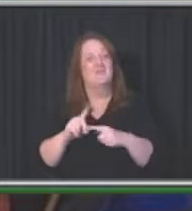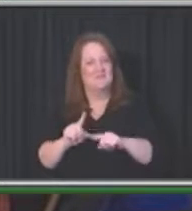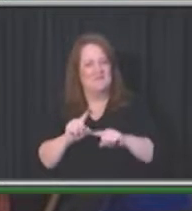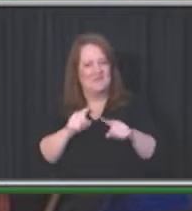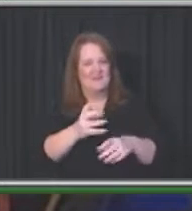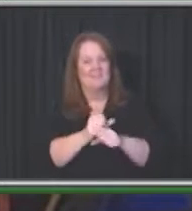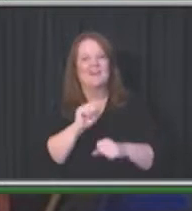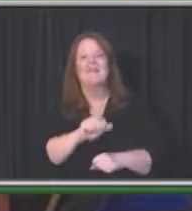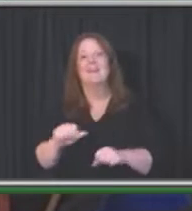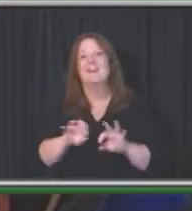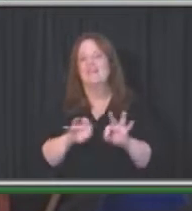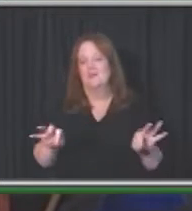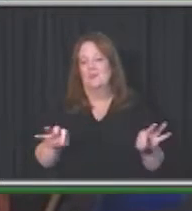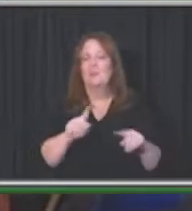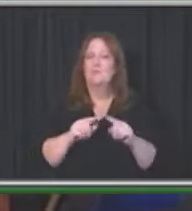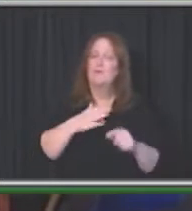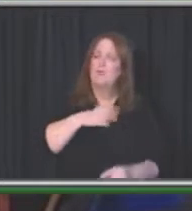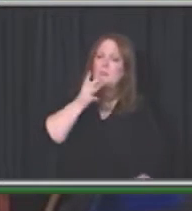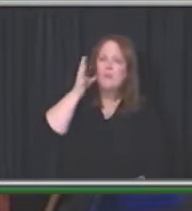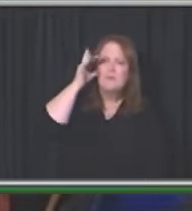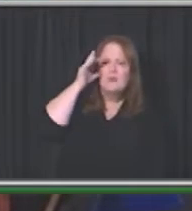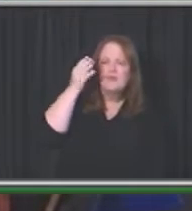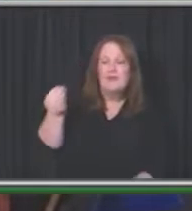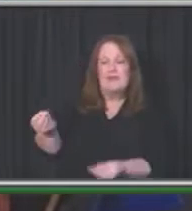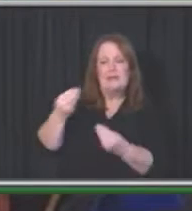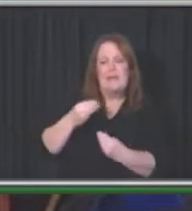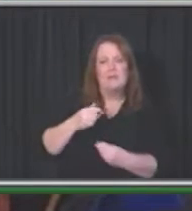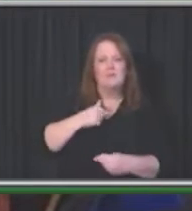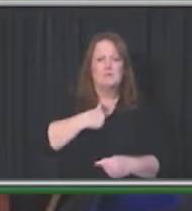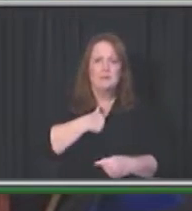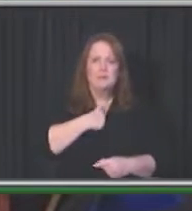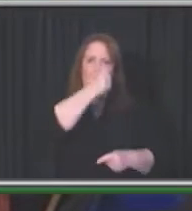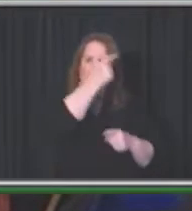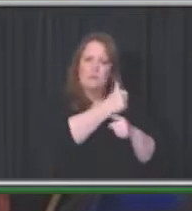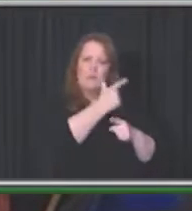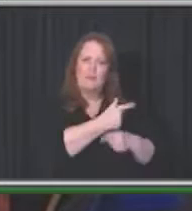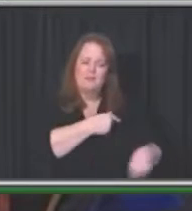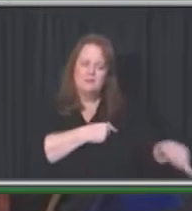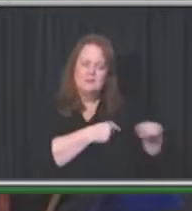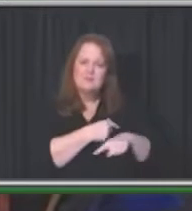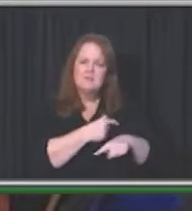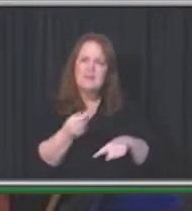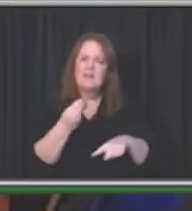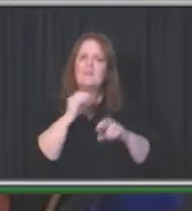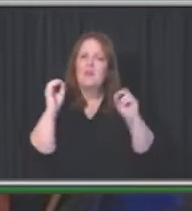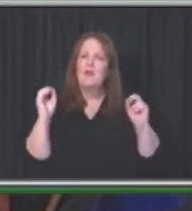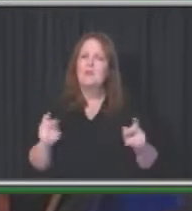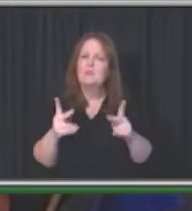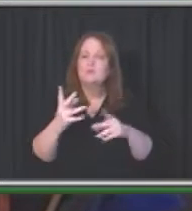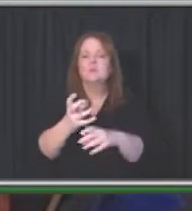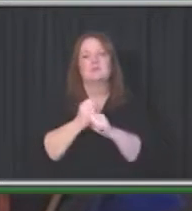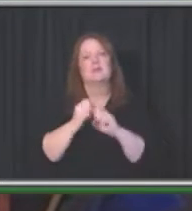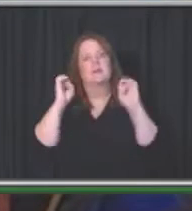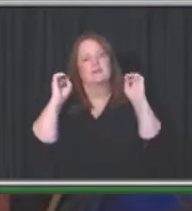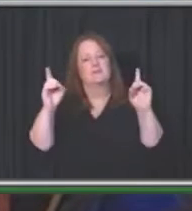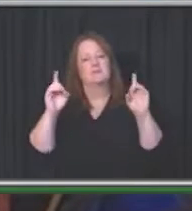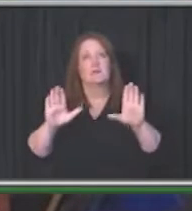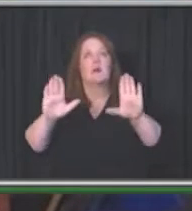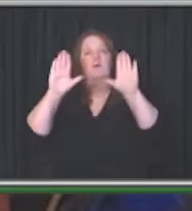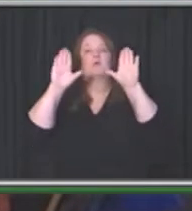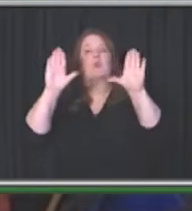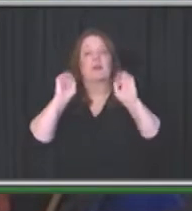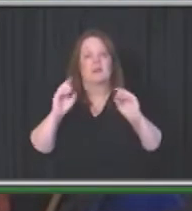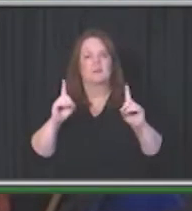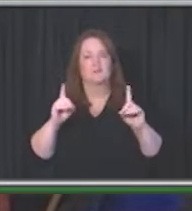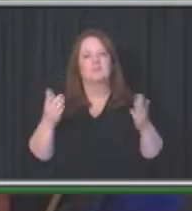they gave us the opportunity, my brothers and myself, to have an education, a great education